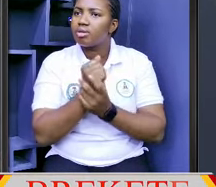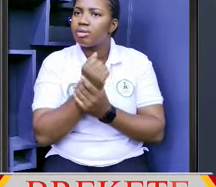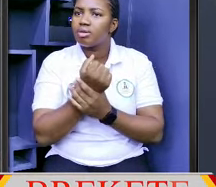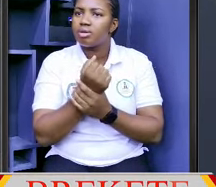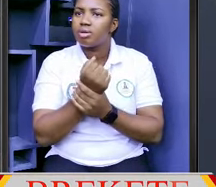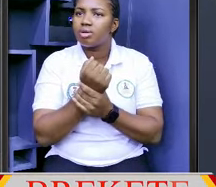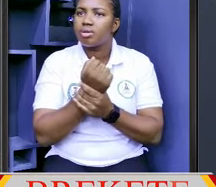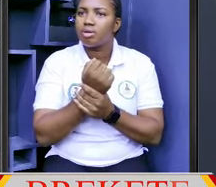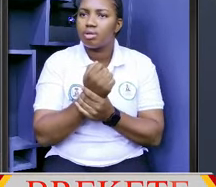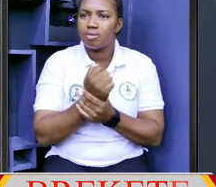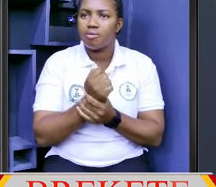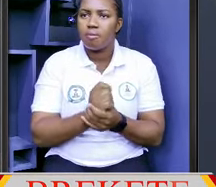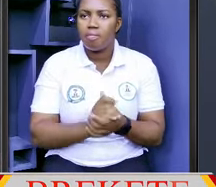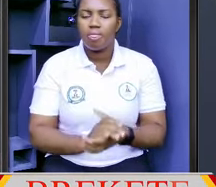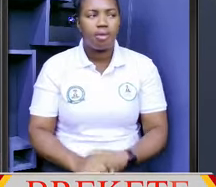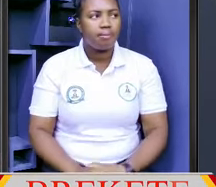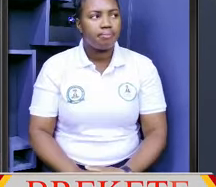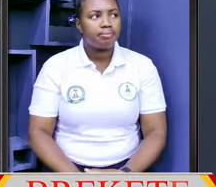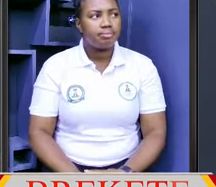Gwagwa Karim.